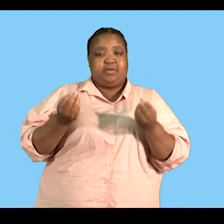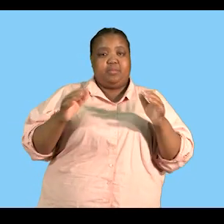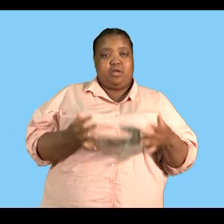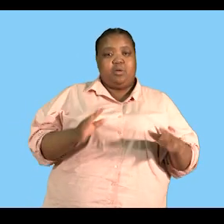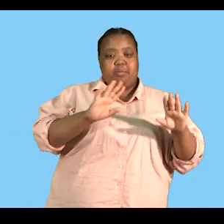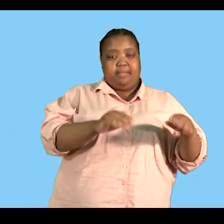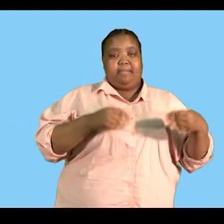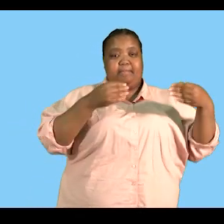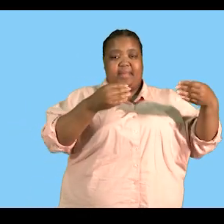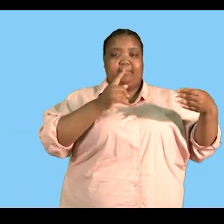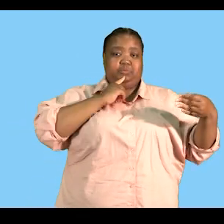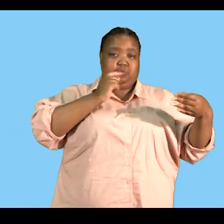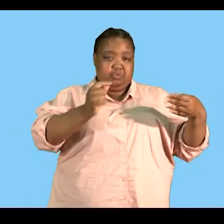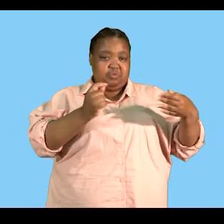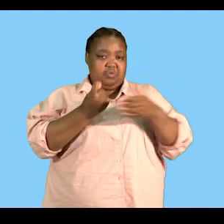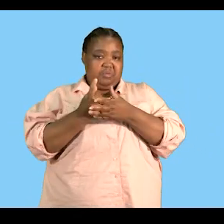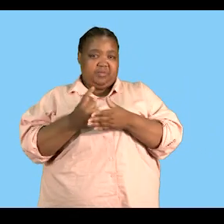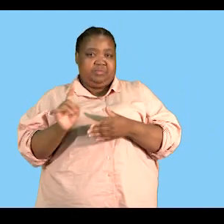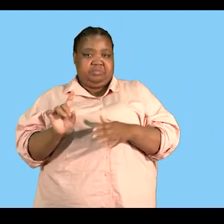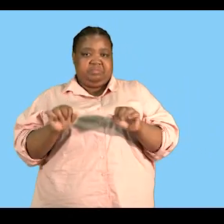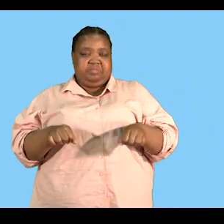to reality.